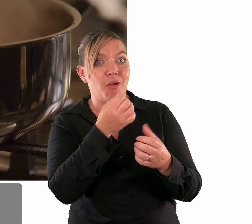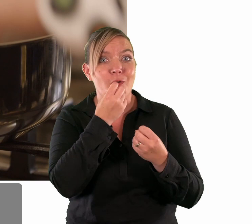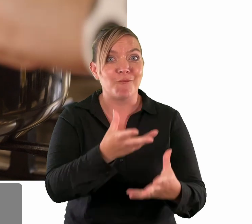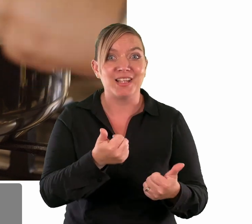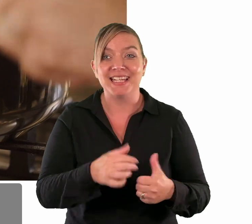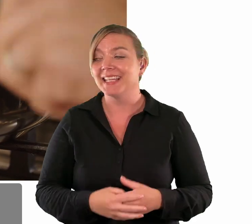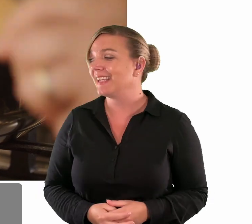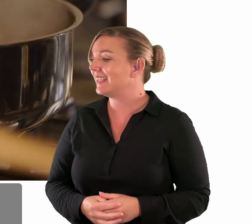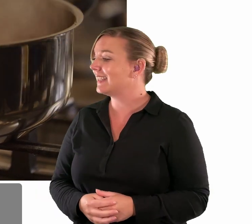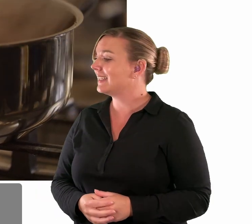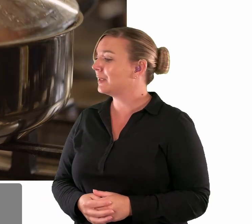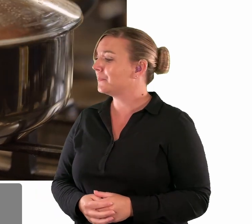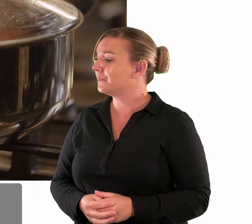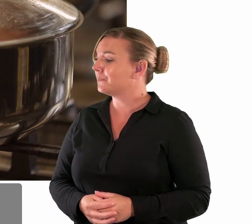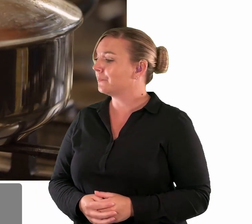it smells good.